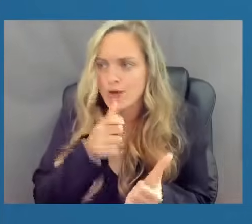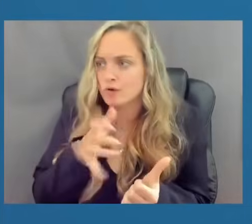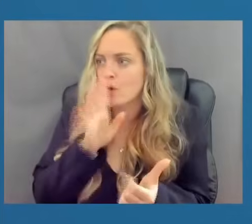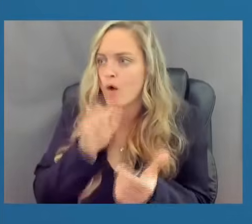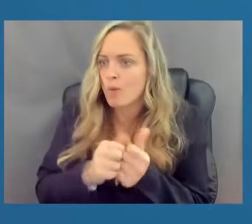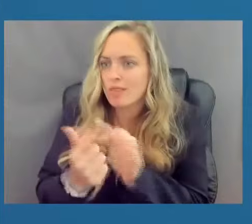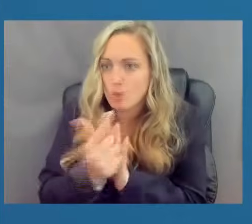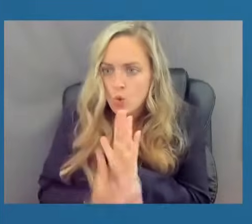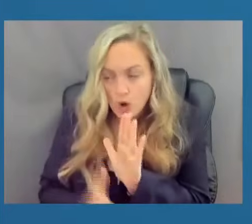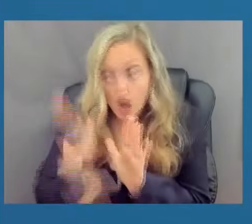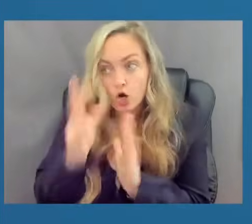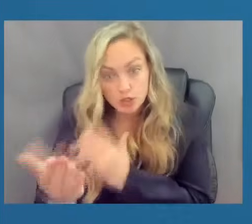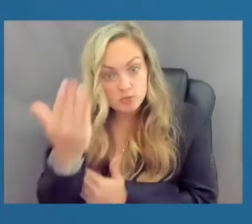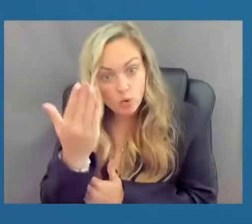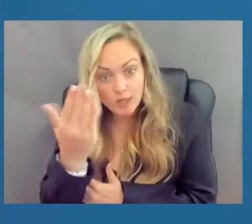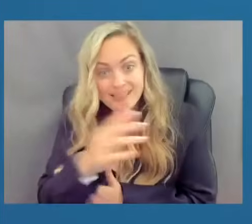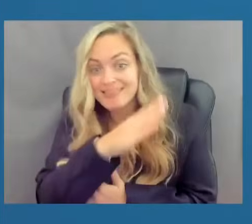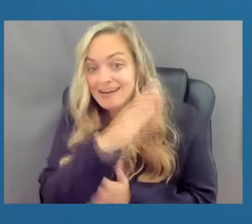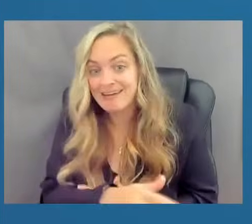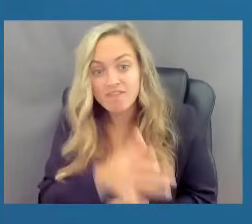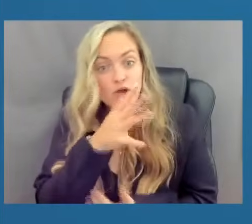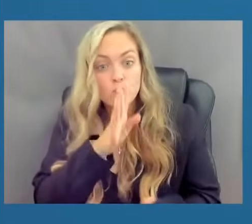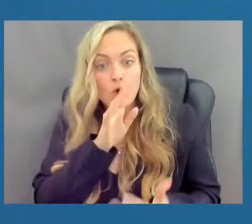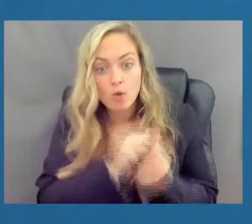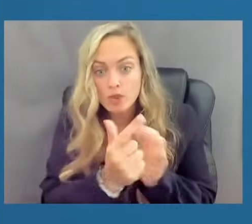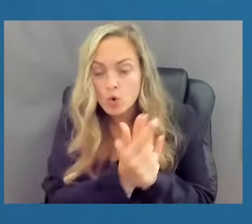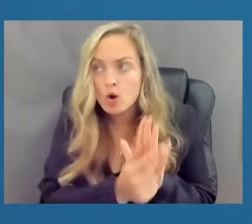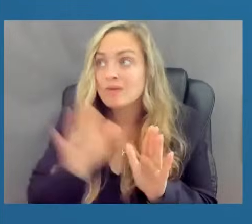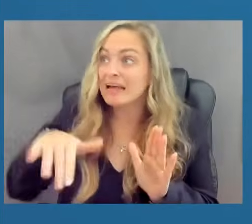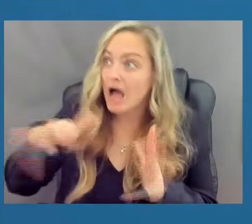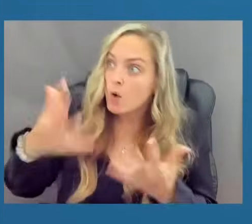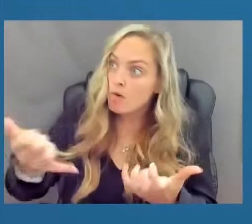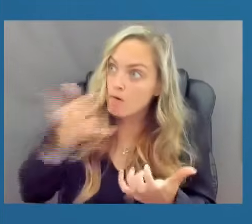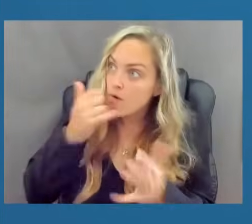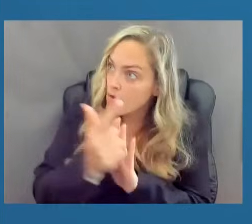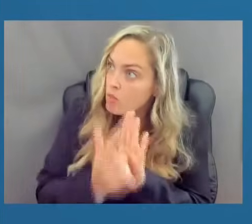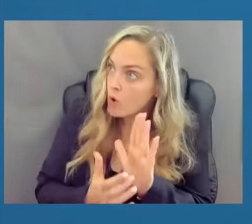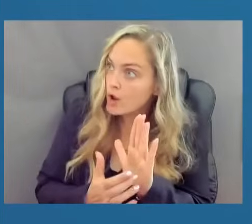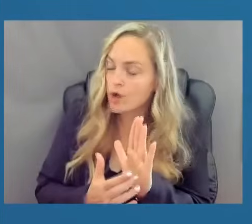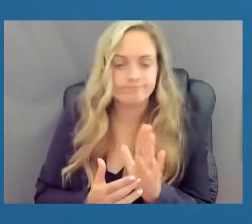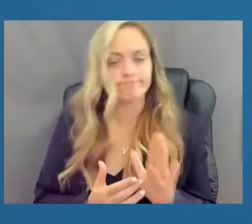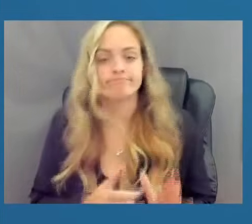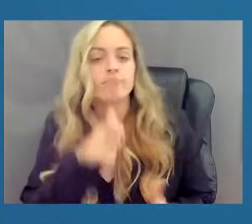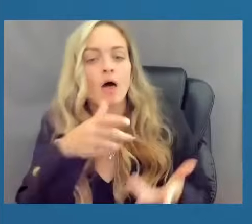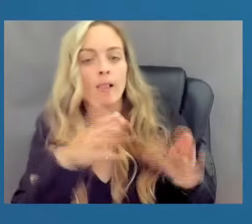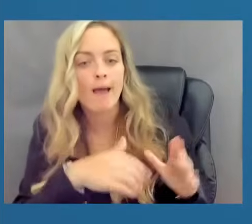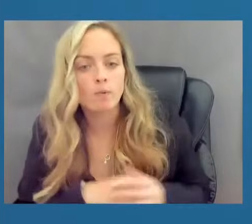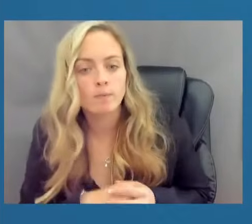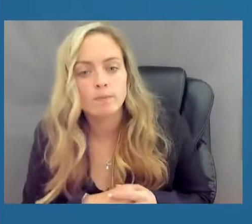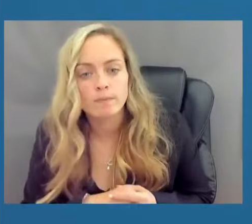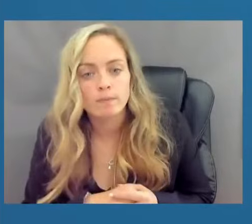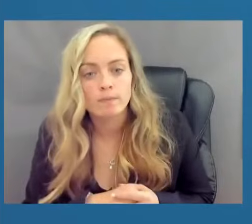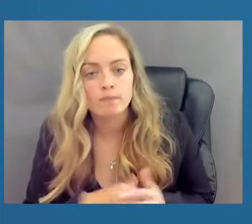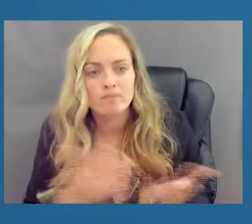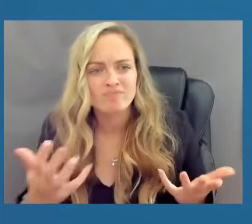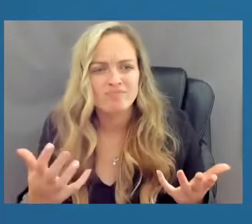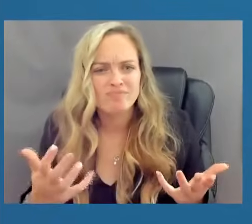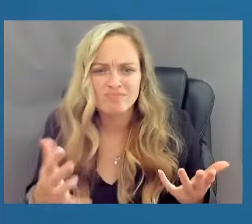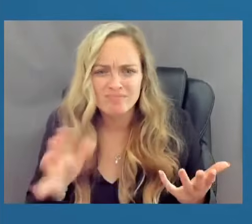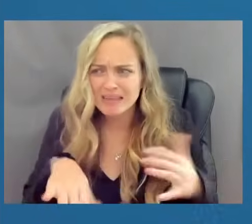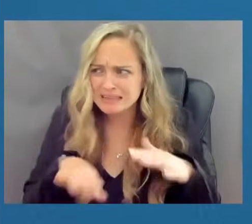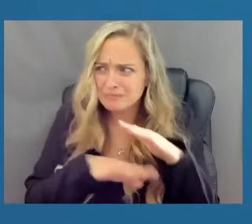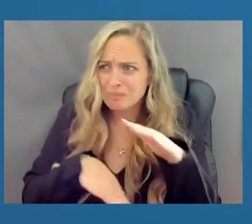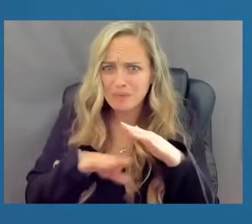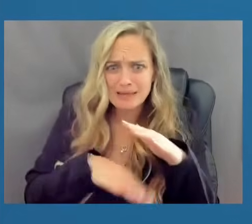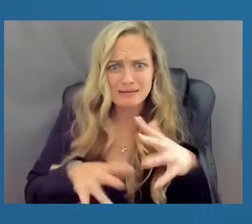I heard this morning. They desperately wanted to call their lawyers. They were not able to call them. Isn't that as basic as an